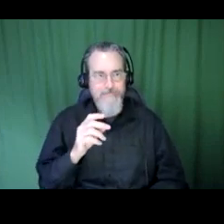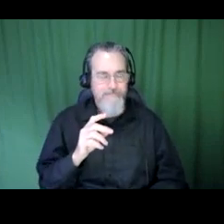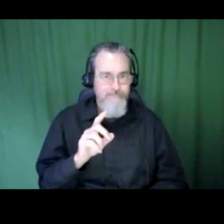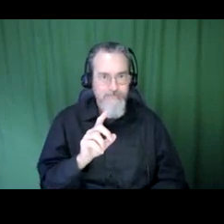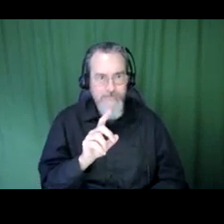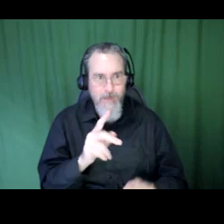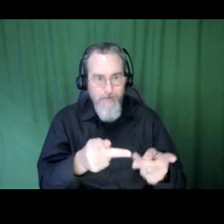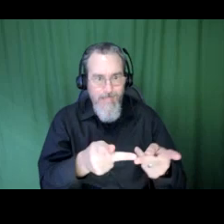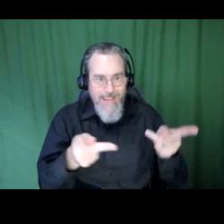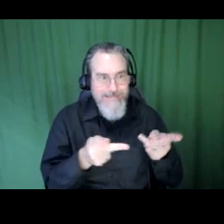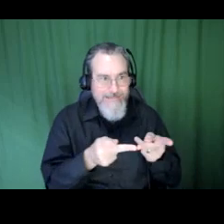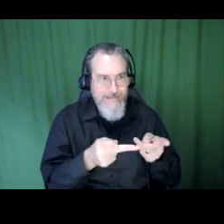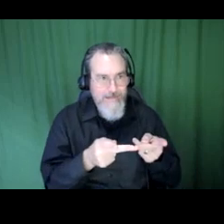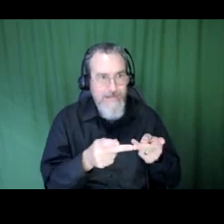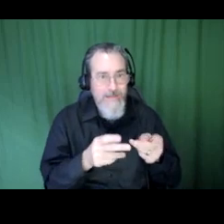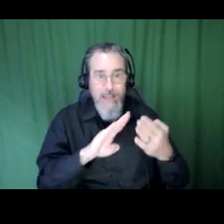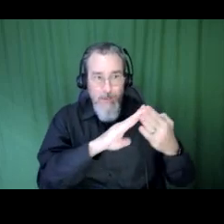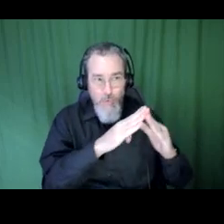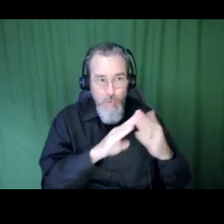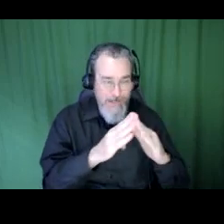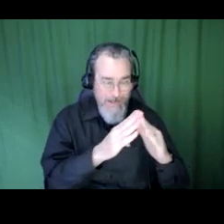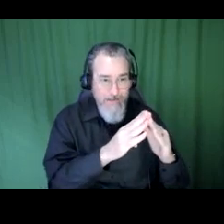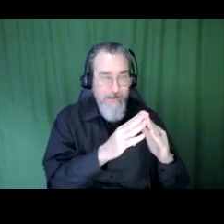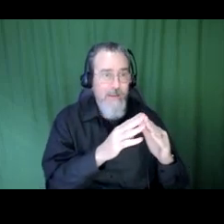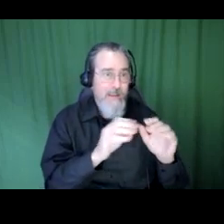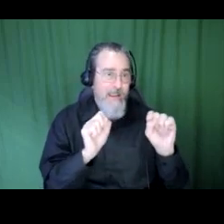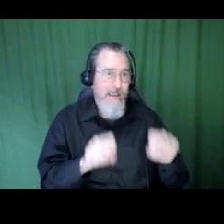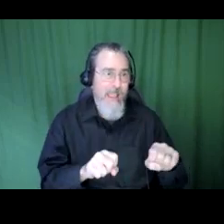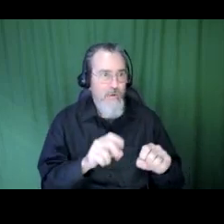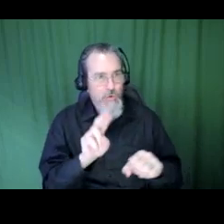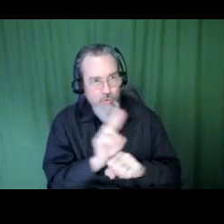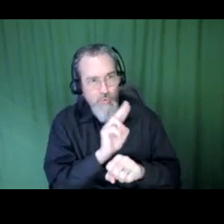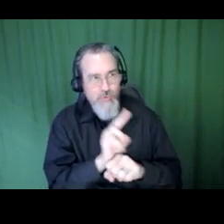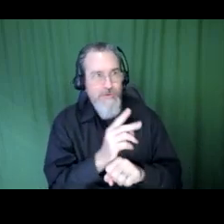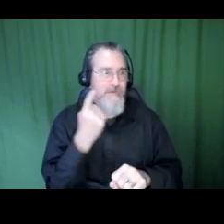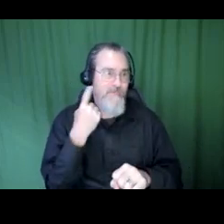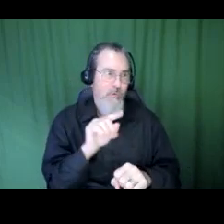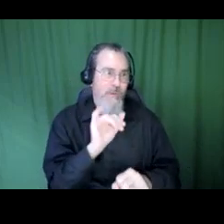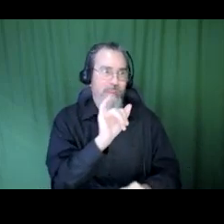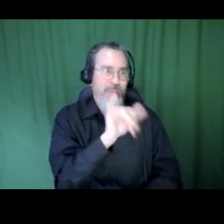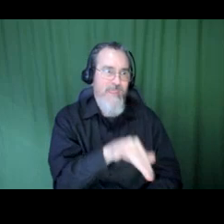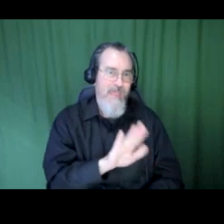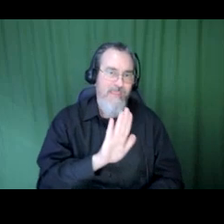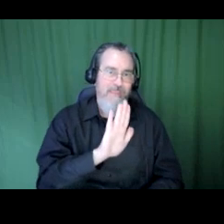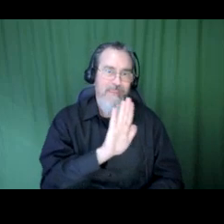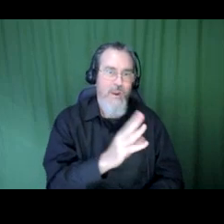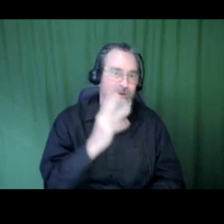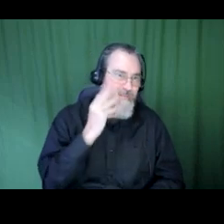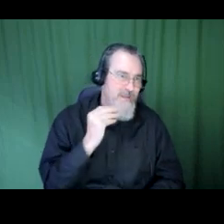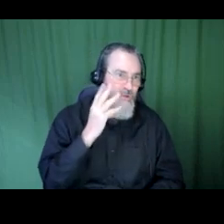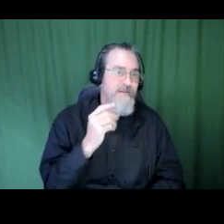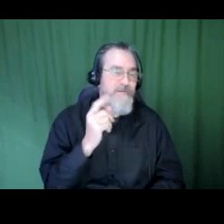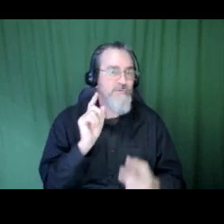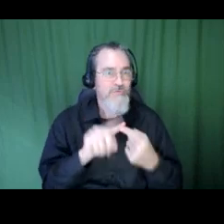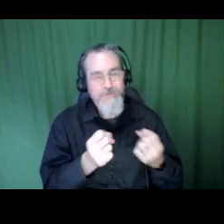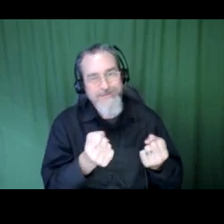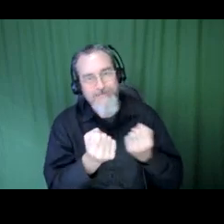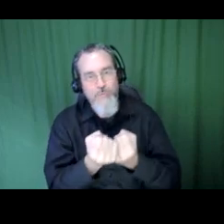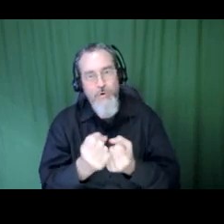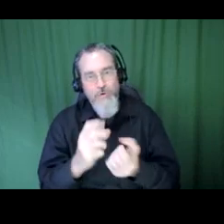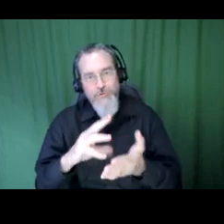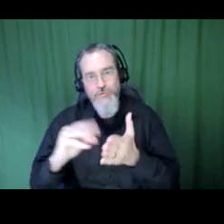tribal communities within the service areas of our colleges to support tribal students. And so in this model,